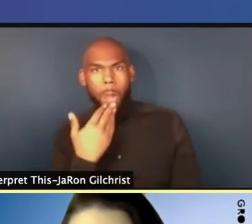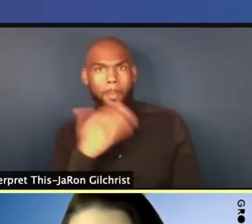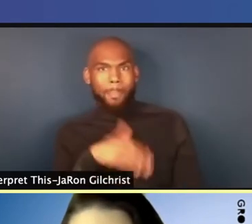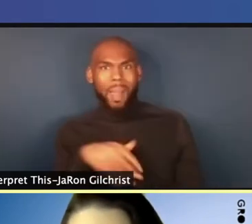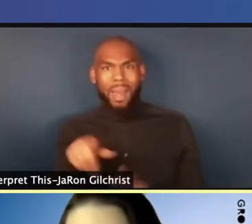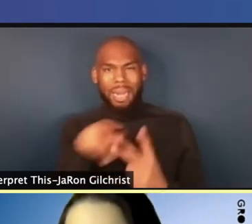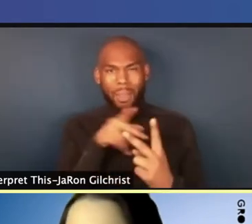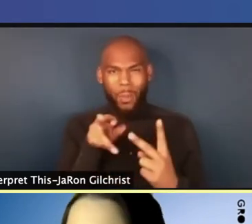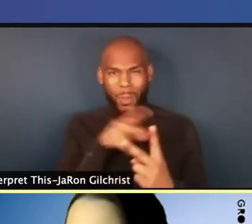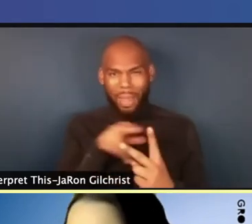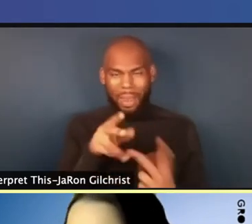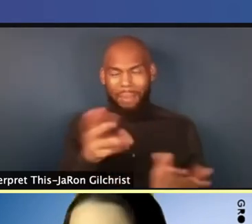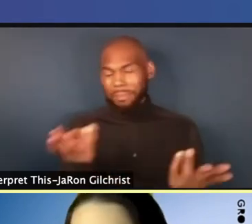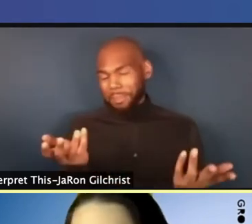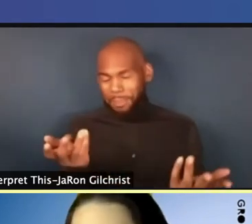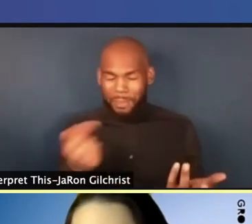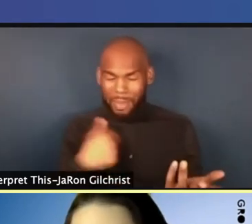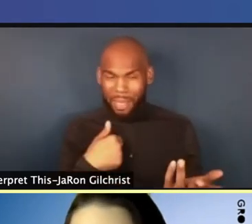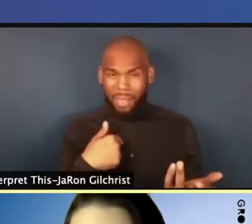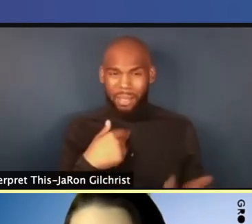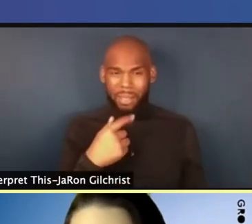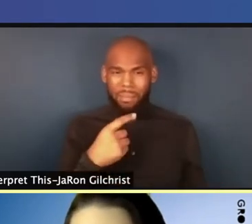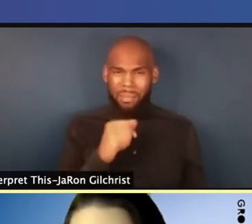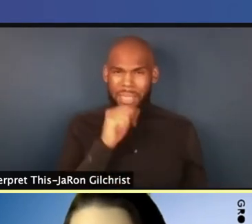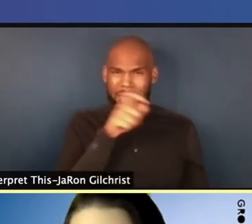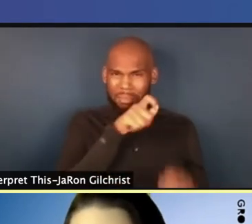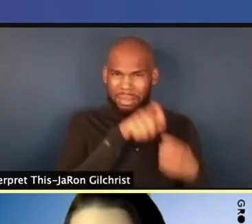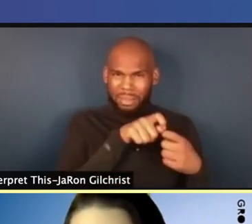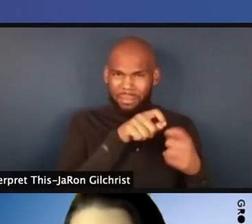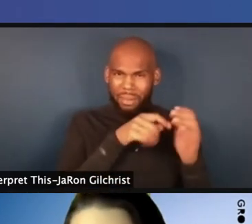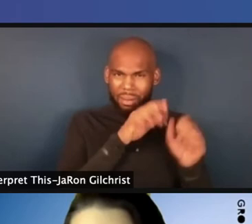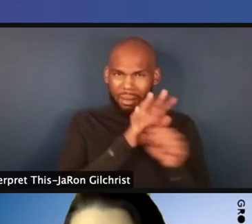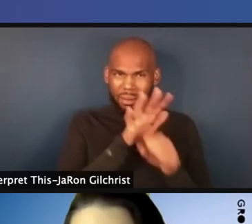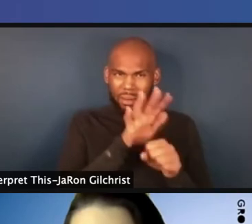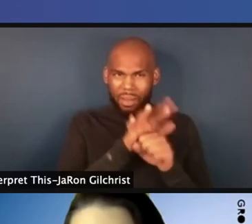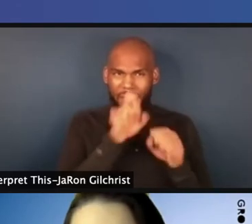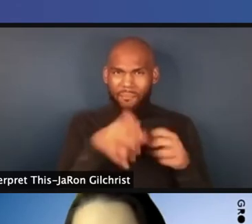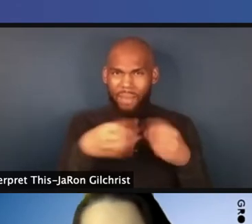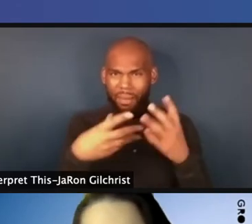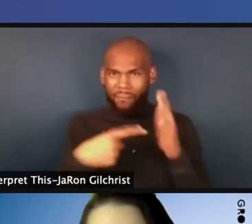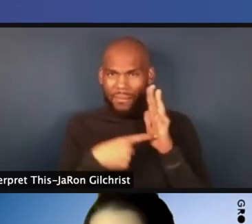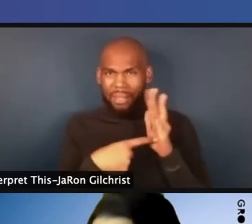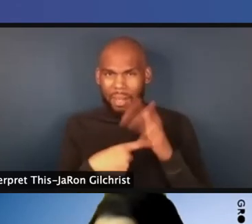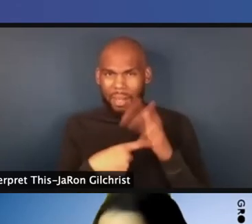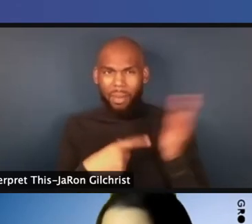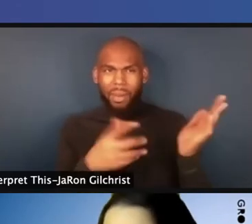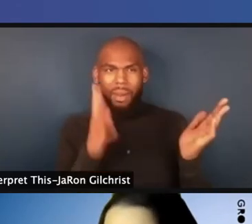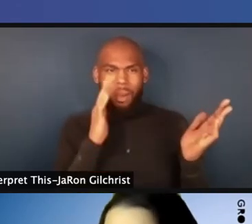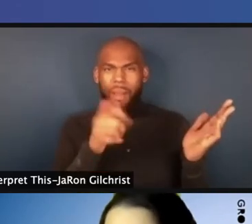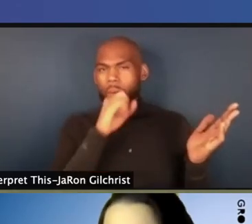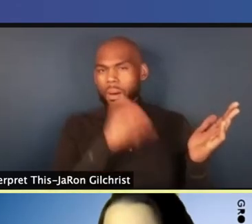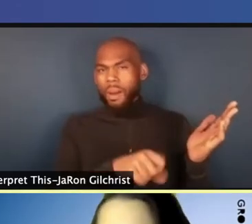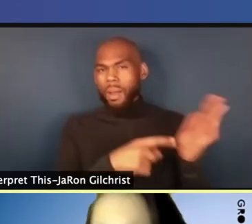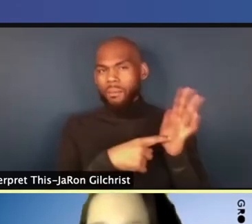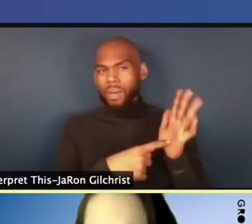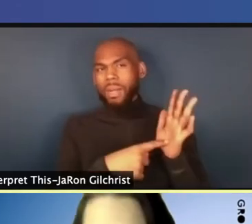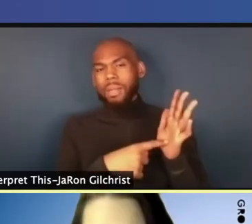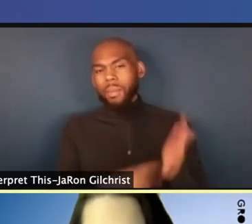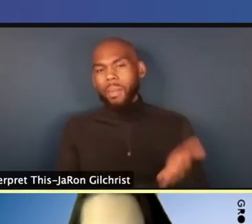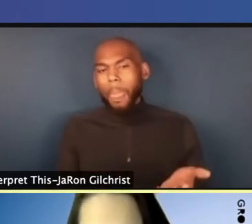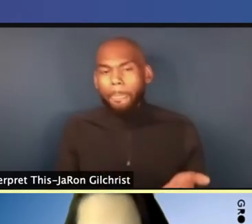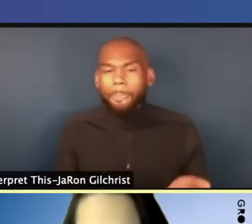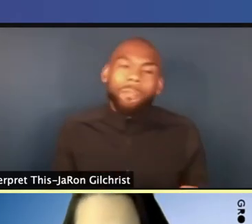am I being too, am I not being specific enough? I can give an example if I need to. I'd love an example. Yeah. Okay, so an